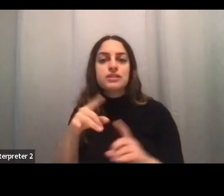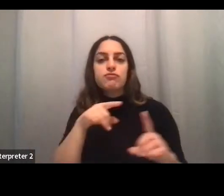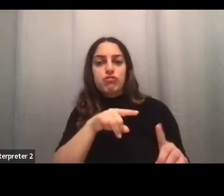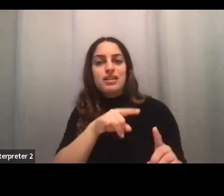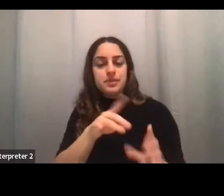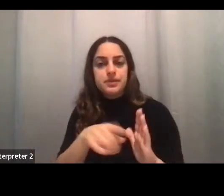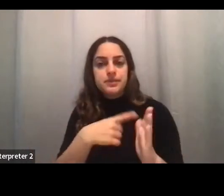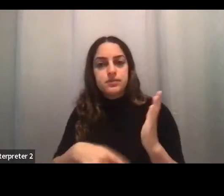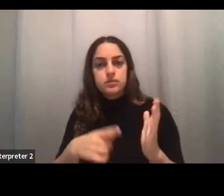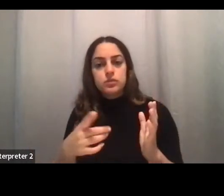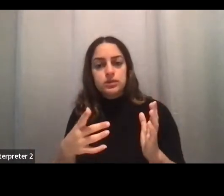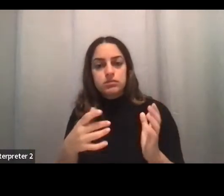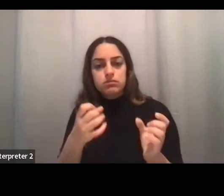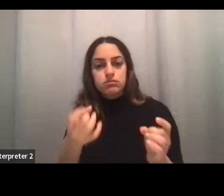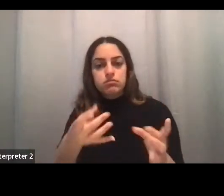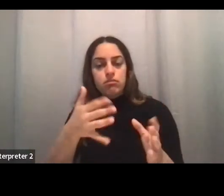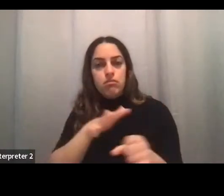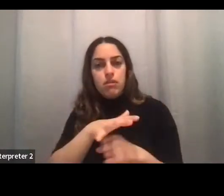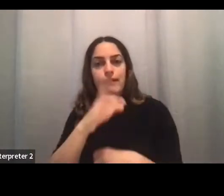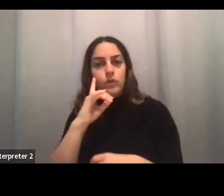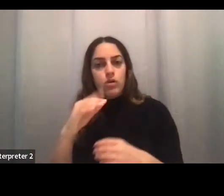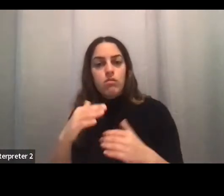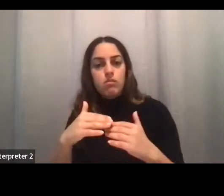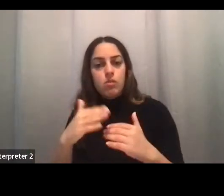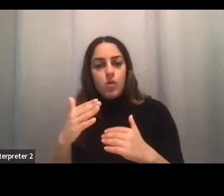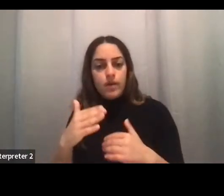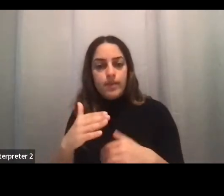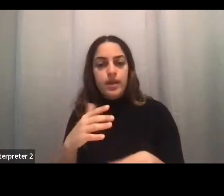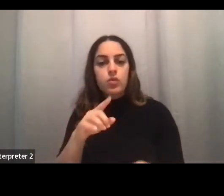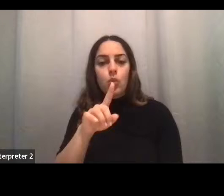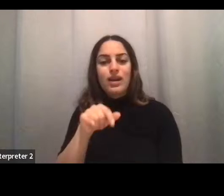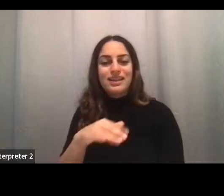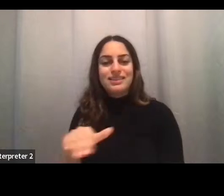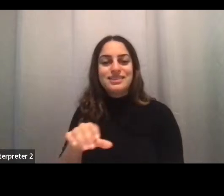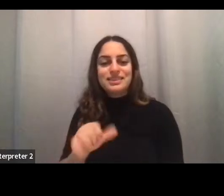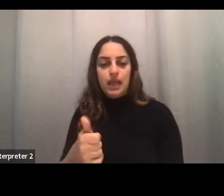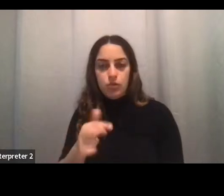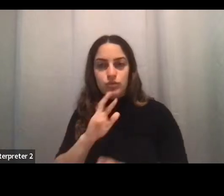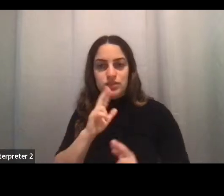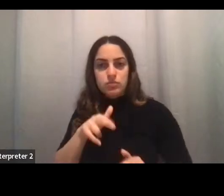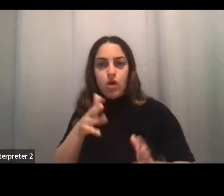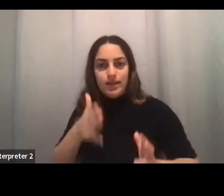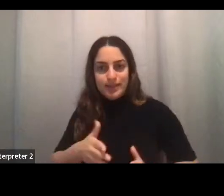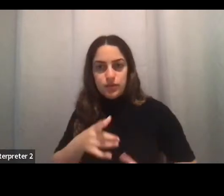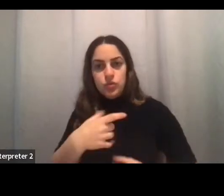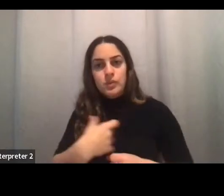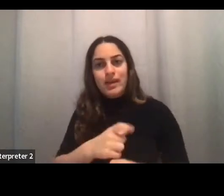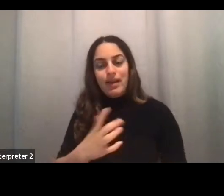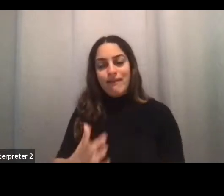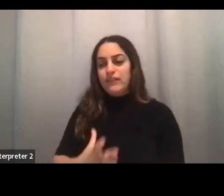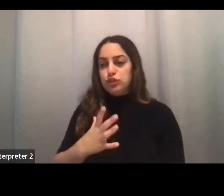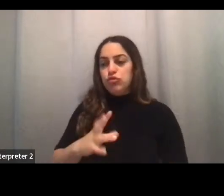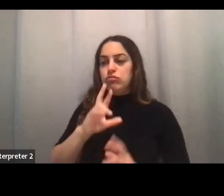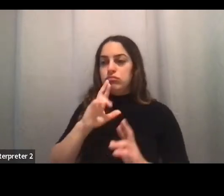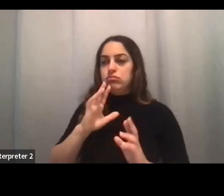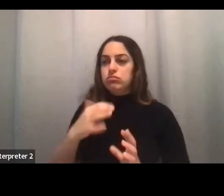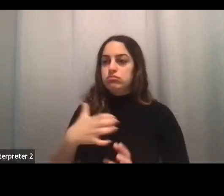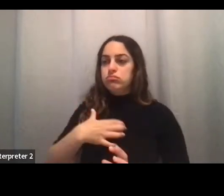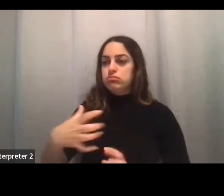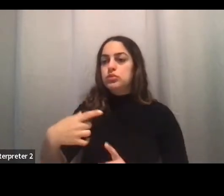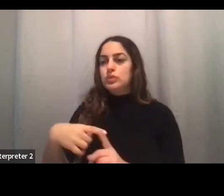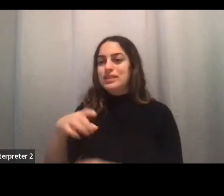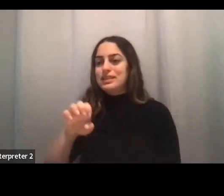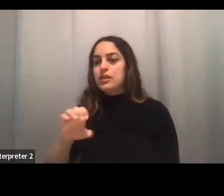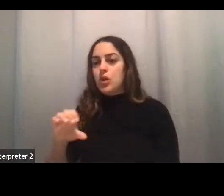severe enough for more than one in ten of respondents to our survey to make an official complaint to the eoc